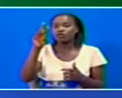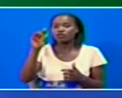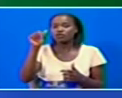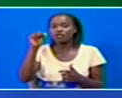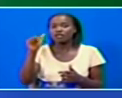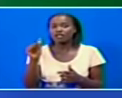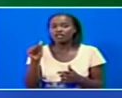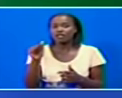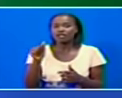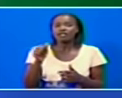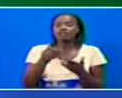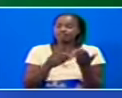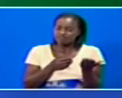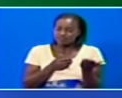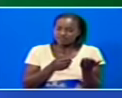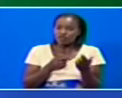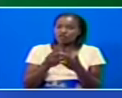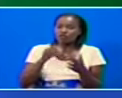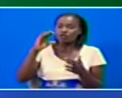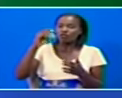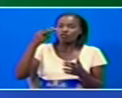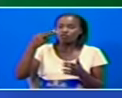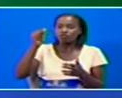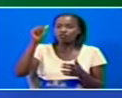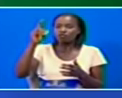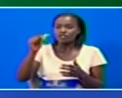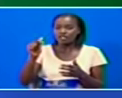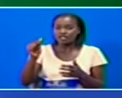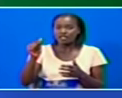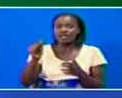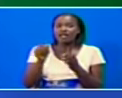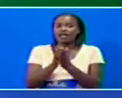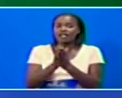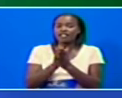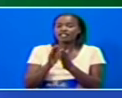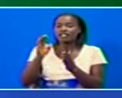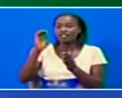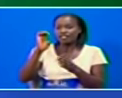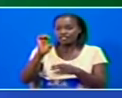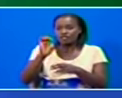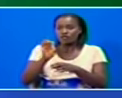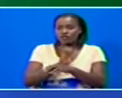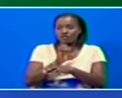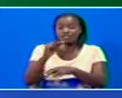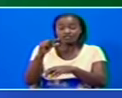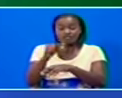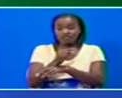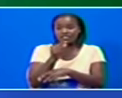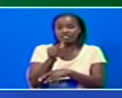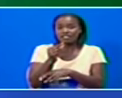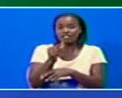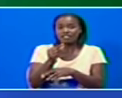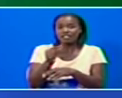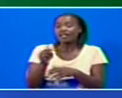Honorable Moussa Faki Mahamat of Chad, Honorable Mba Mokuy of Equatorial Guinea, Honorable